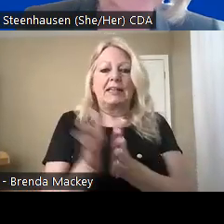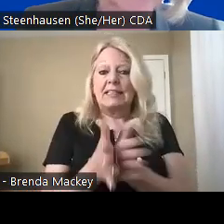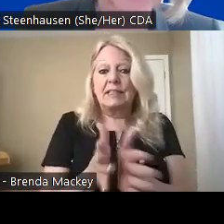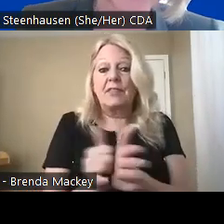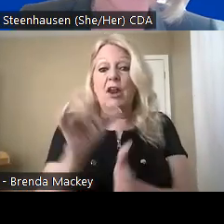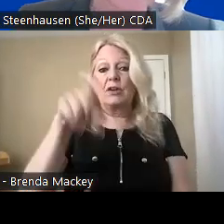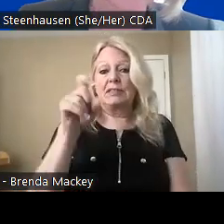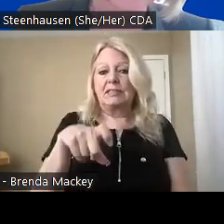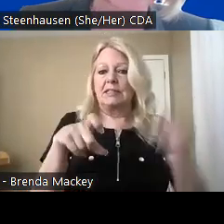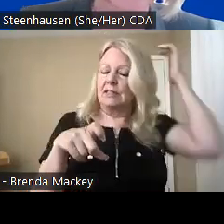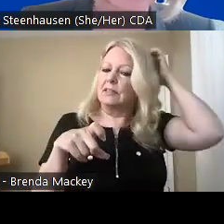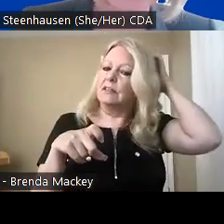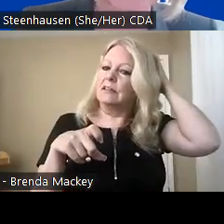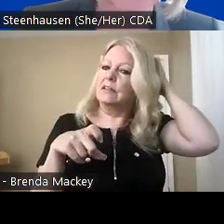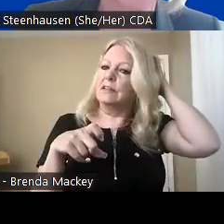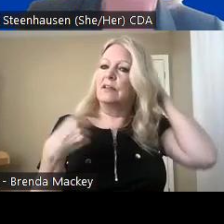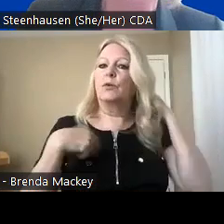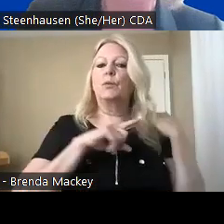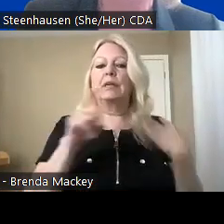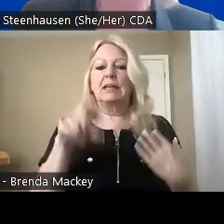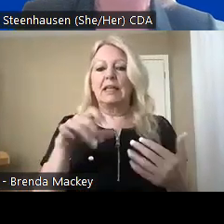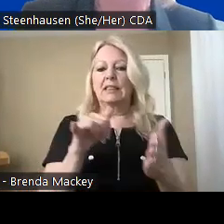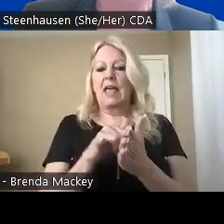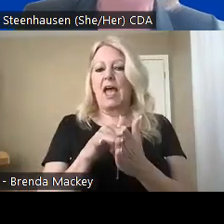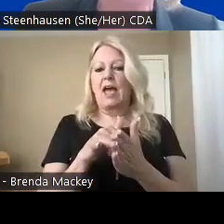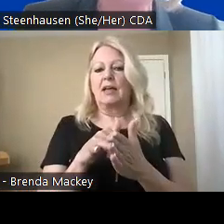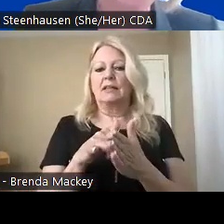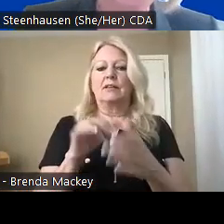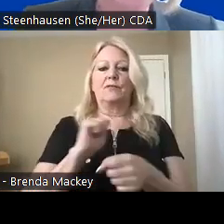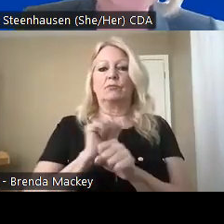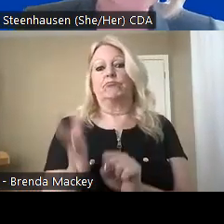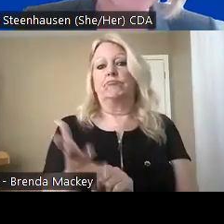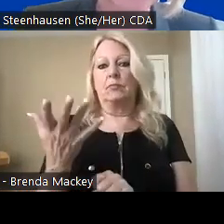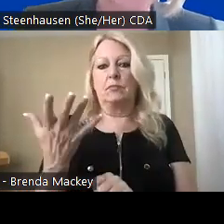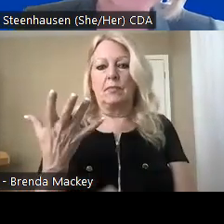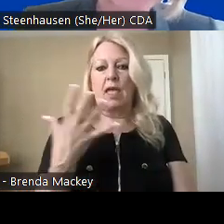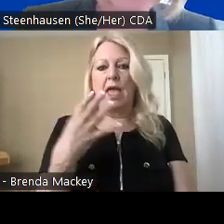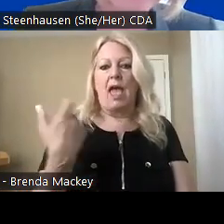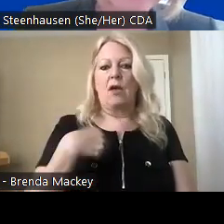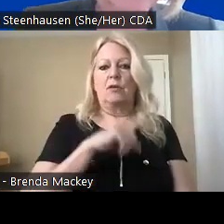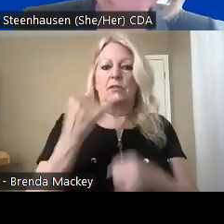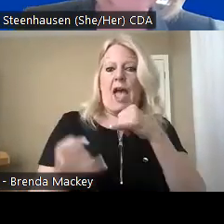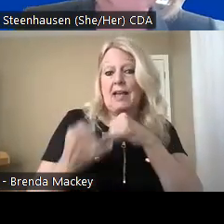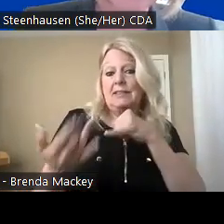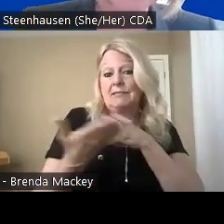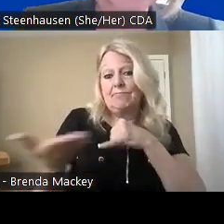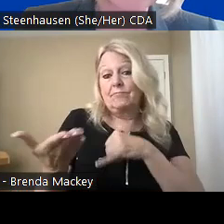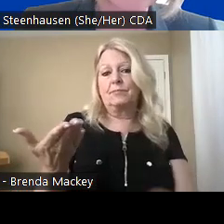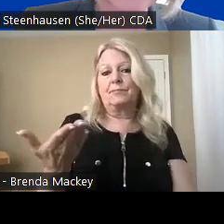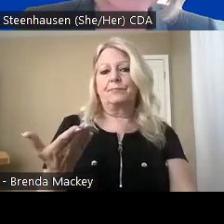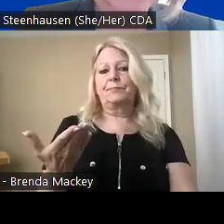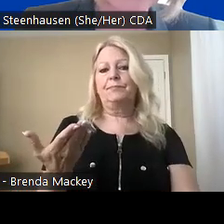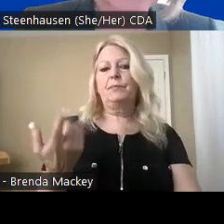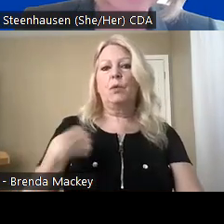have the culturally responsive workforce of the future. And last but not least, if we've addressed all